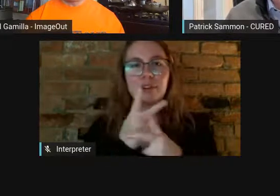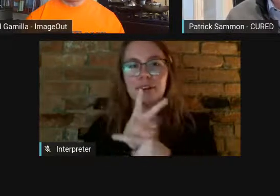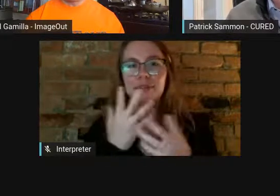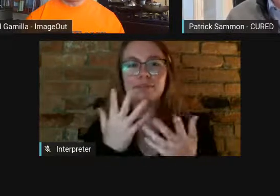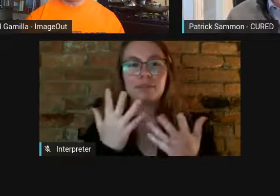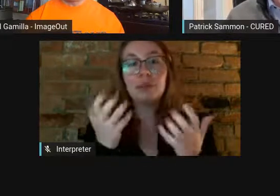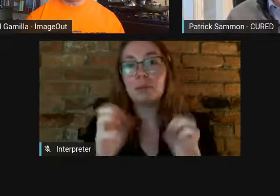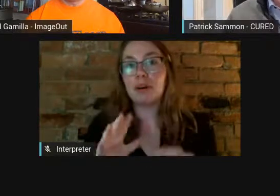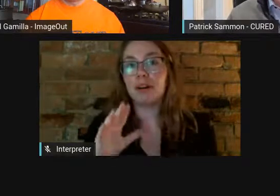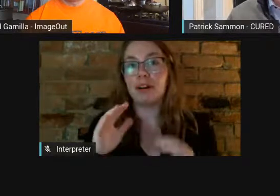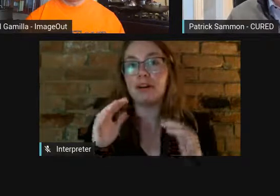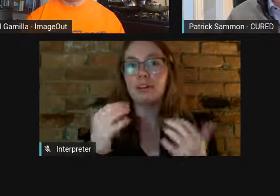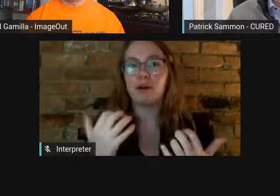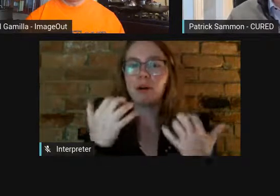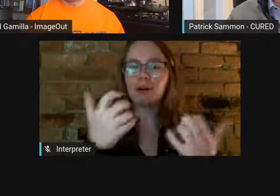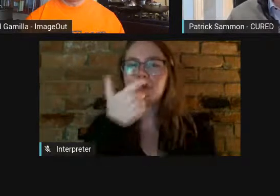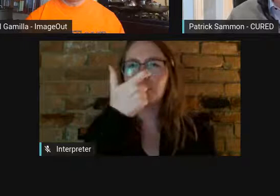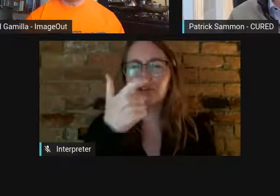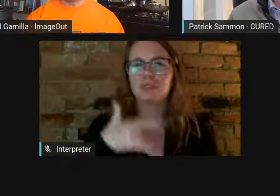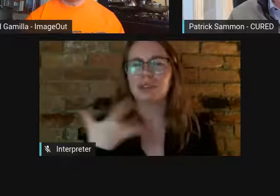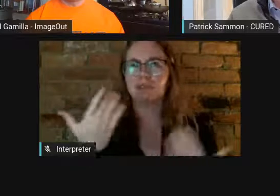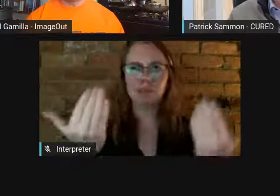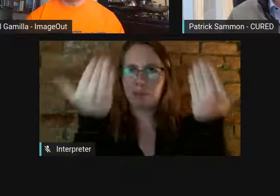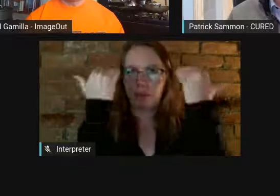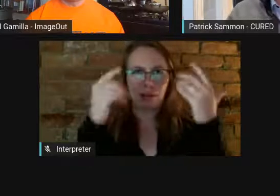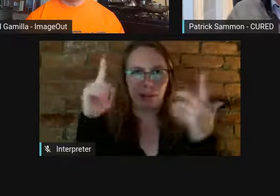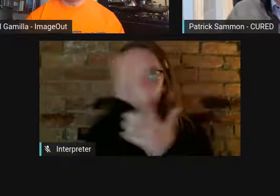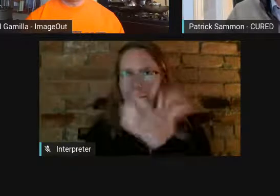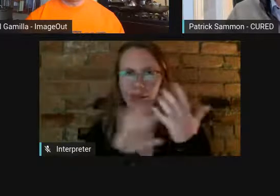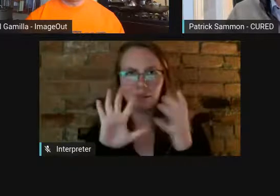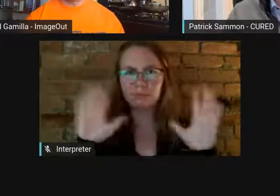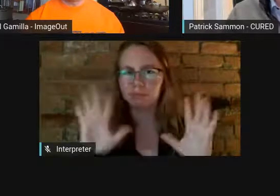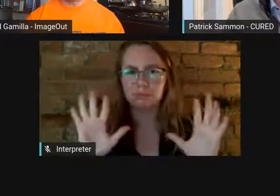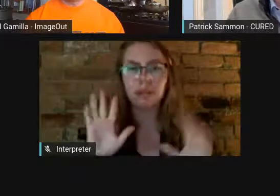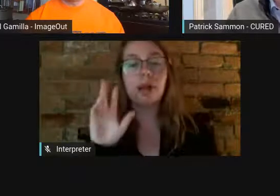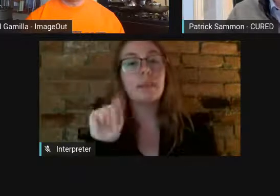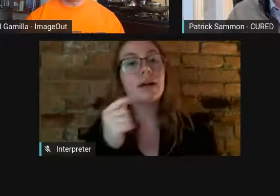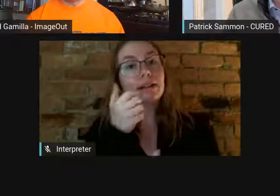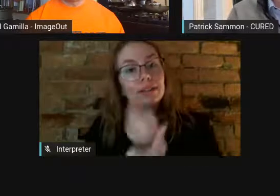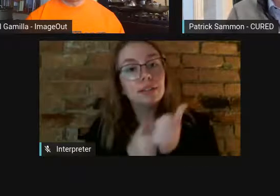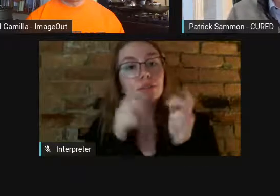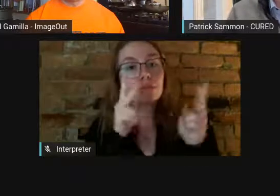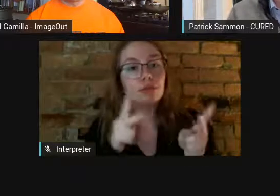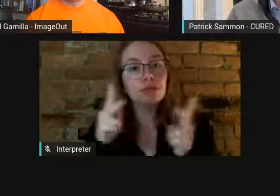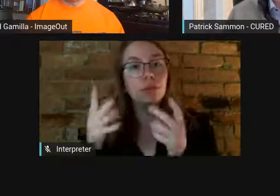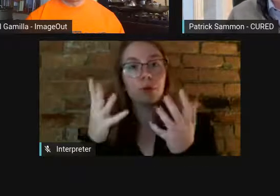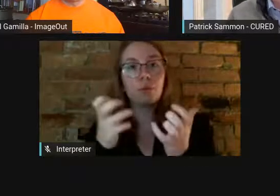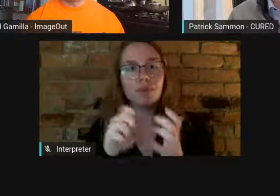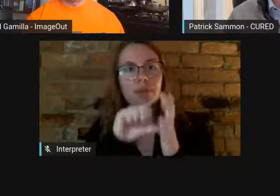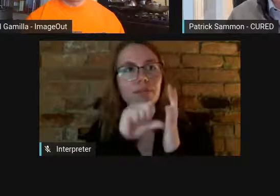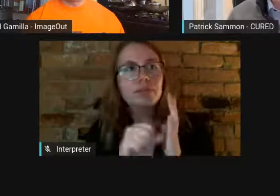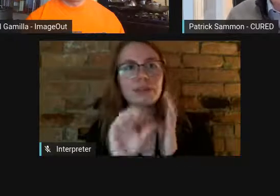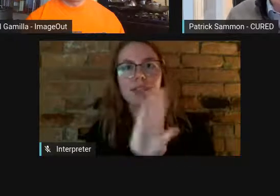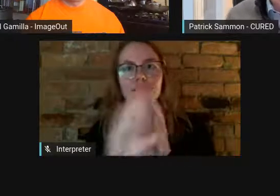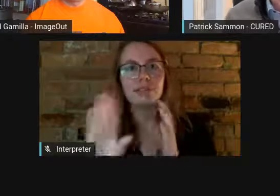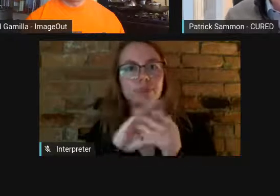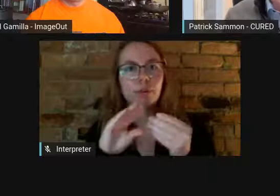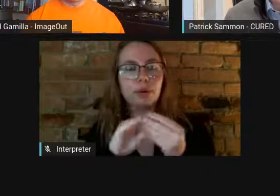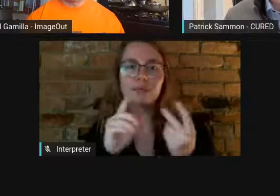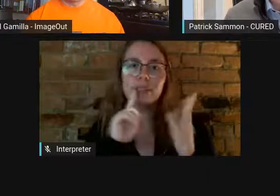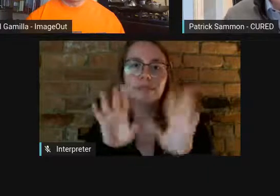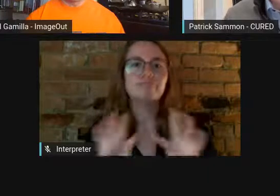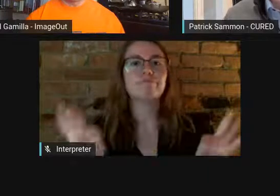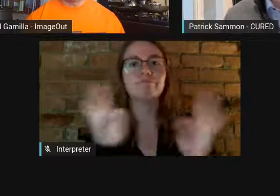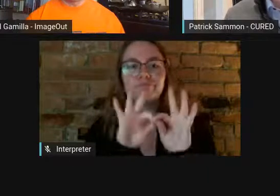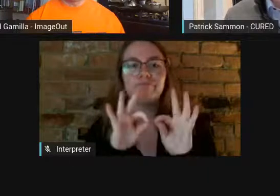with too many voices, but at the same time, each of the people we wanted to highlight had played essential parts in the story. And